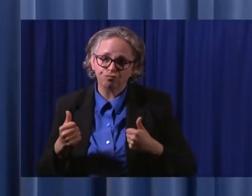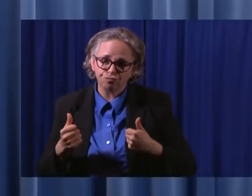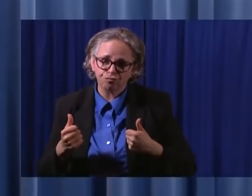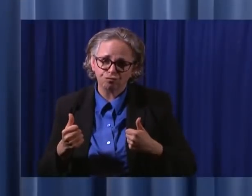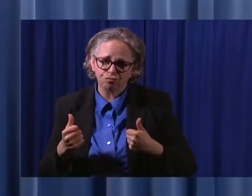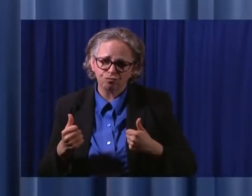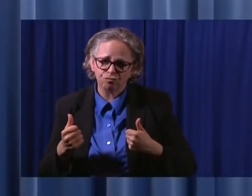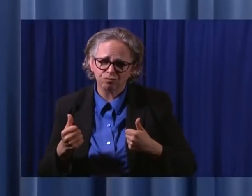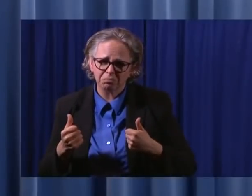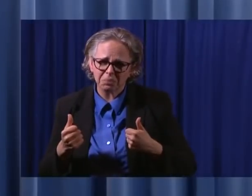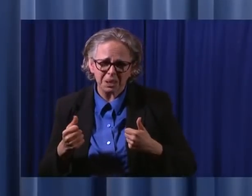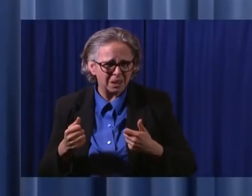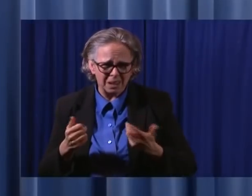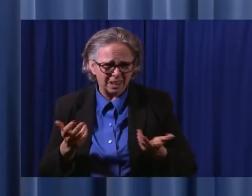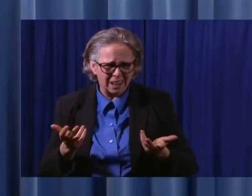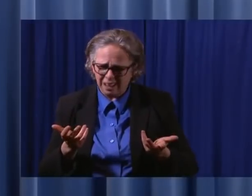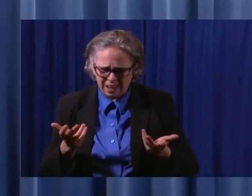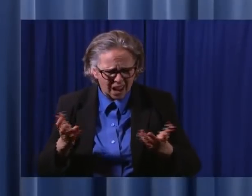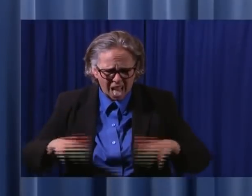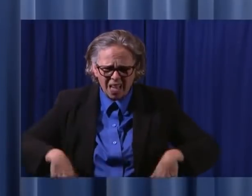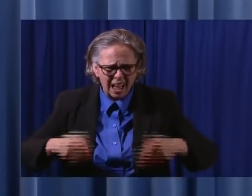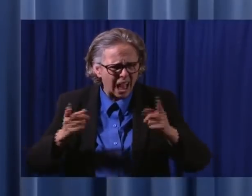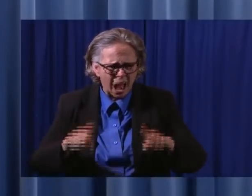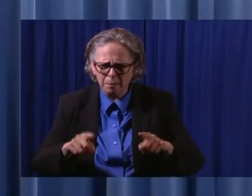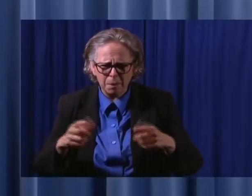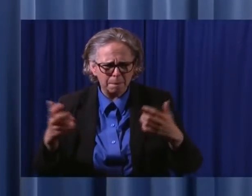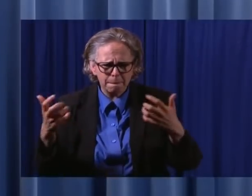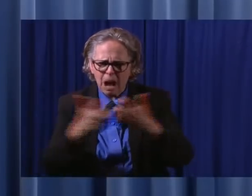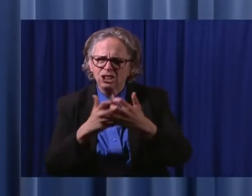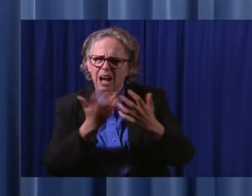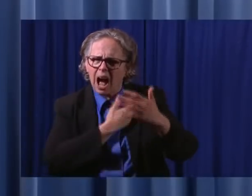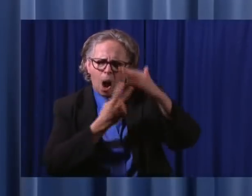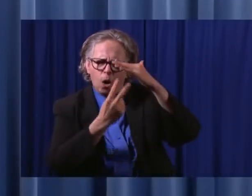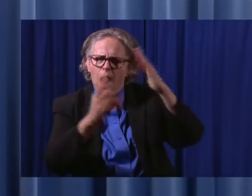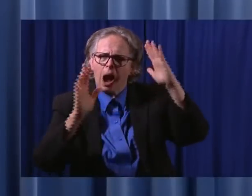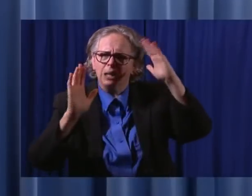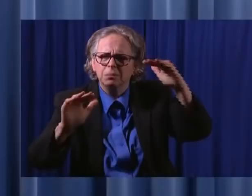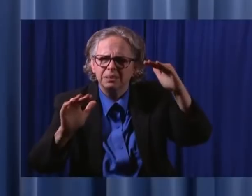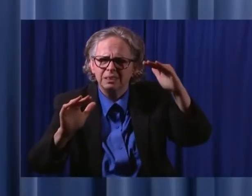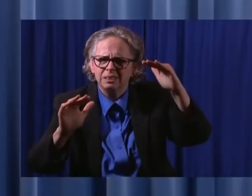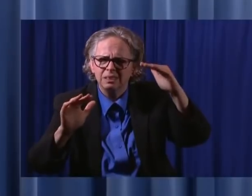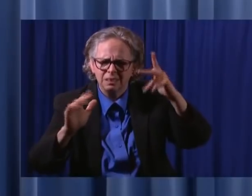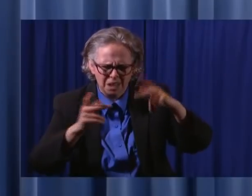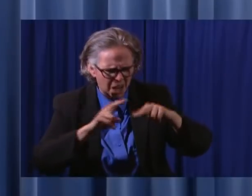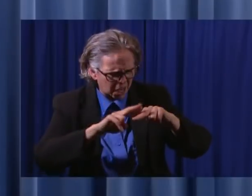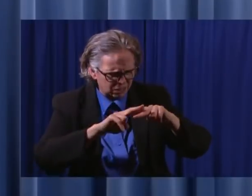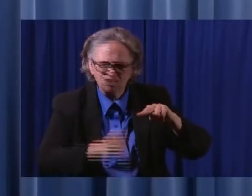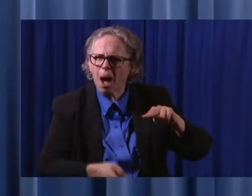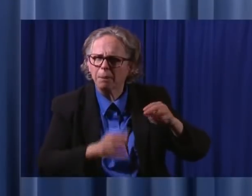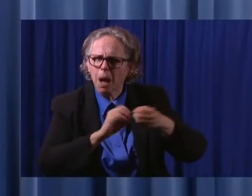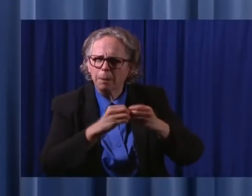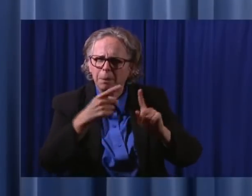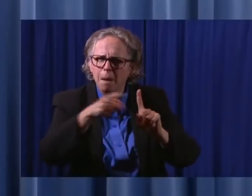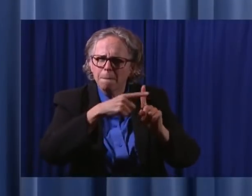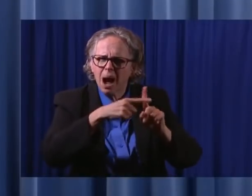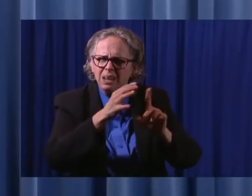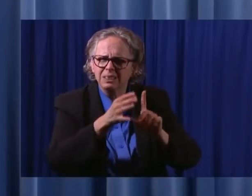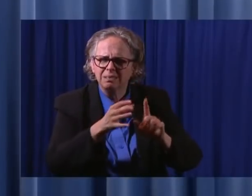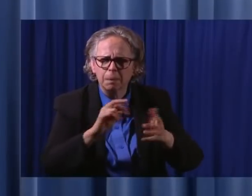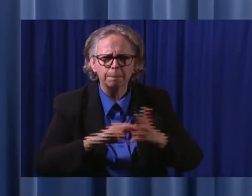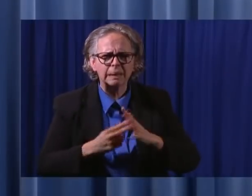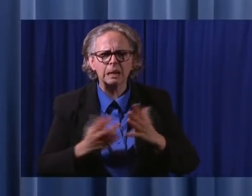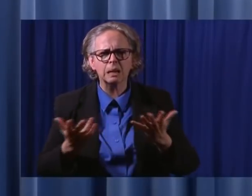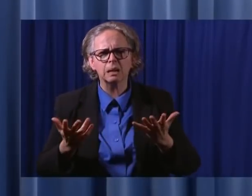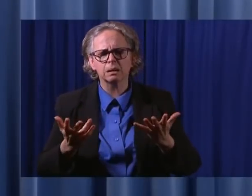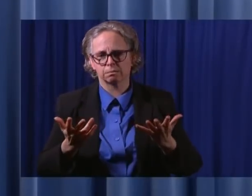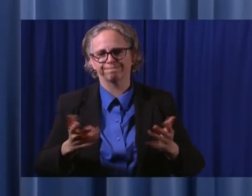It's gone up a little bit, but it certainly has not dropped, and that would indicate that we are seeing an increase